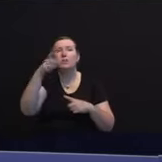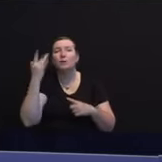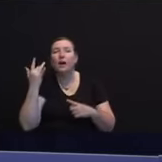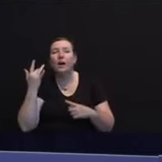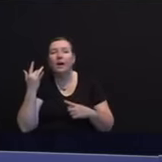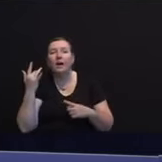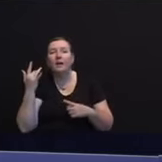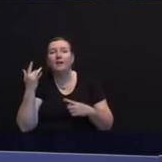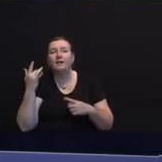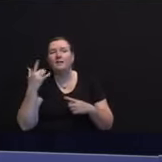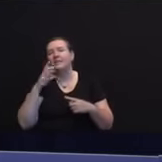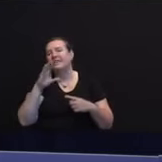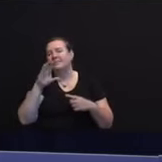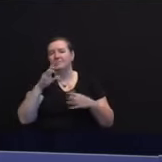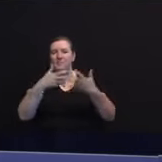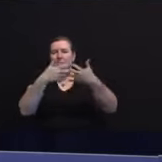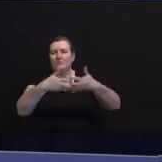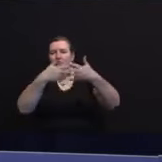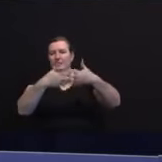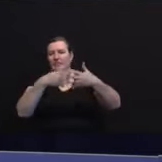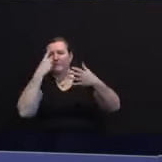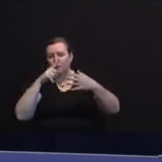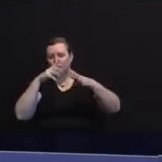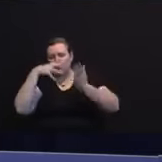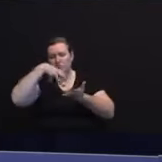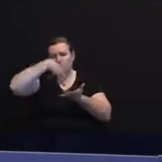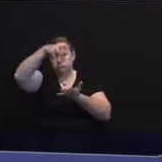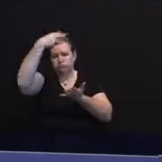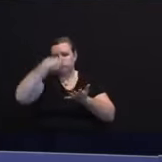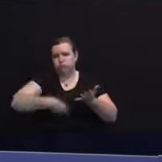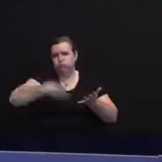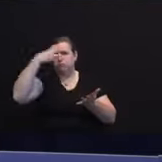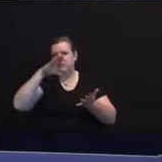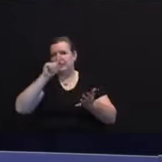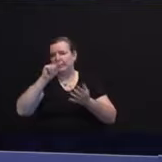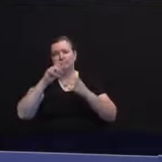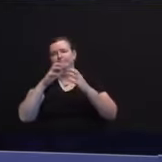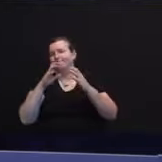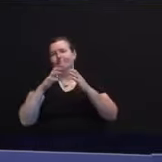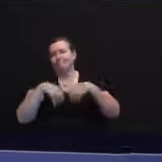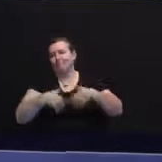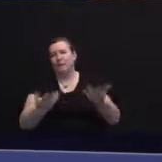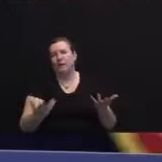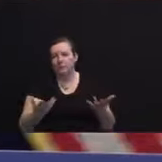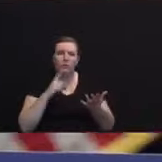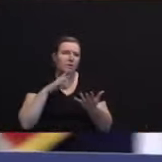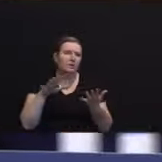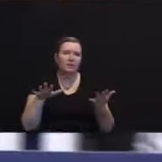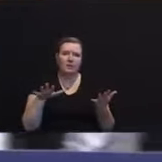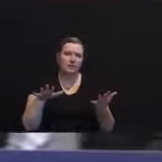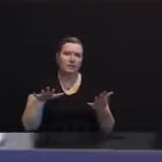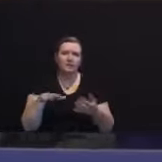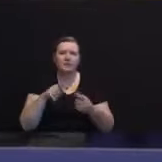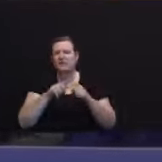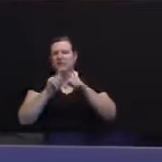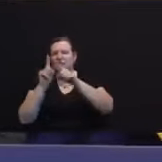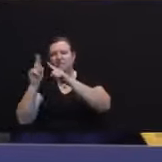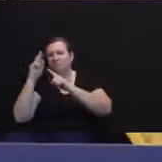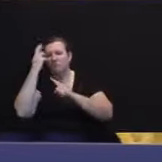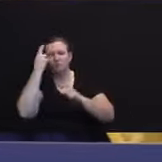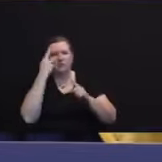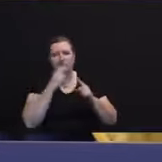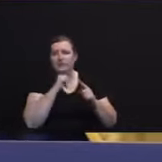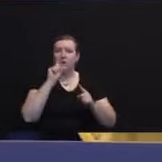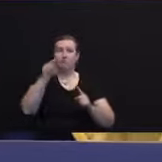was emergency room. So it's a little bit a mixture all over the place. Kind of a mixed set of reasons, Yeah. right? We had a good leadership meeting